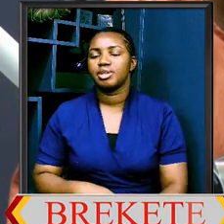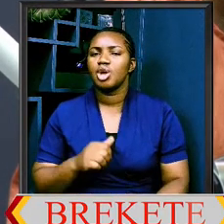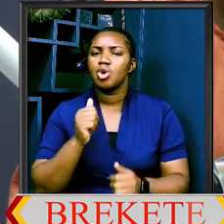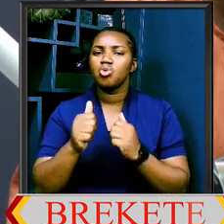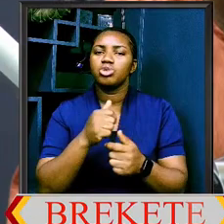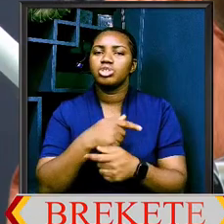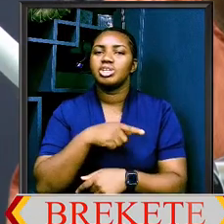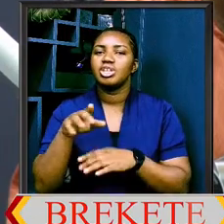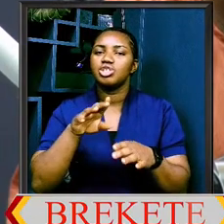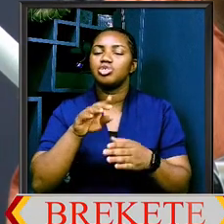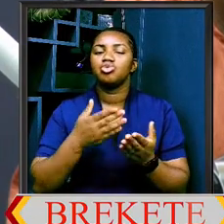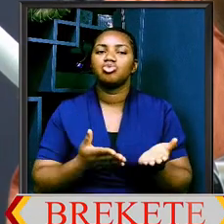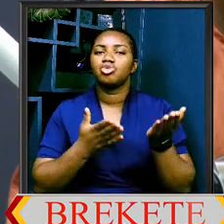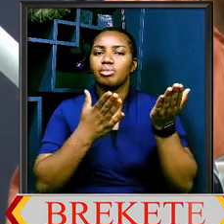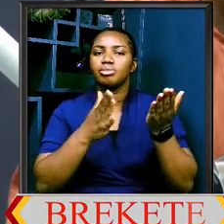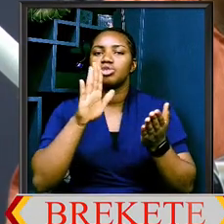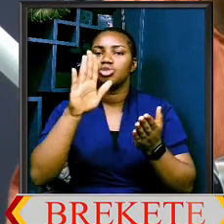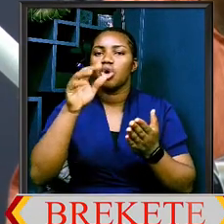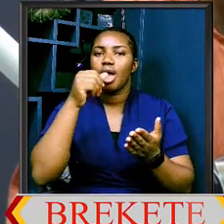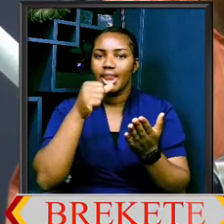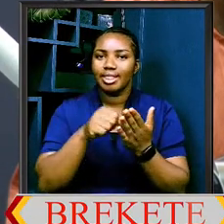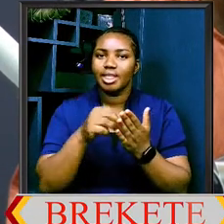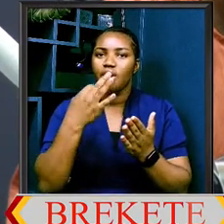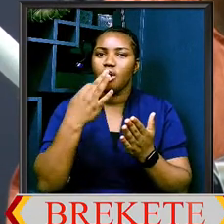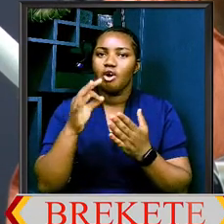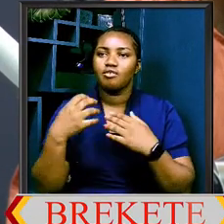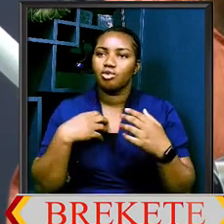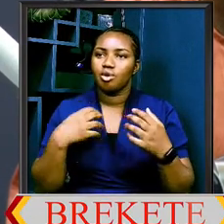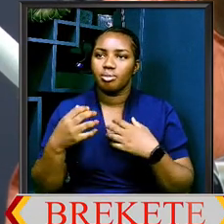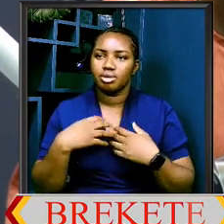Which day you submit your letter of complaint? Monday, last week, sir.